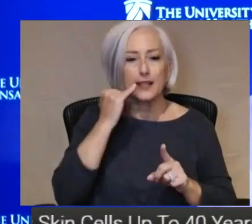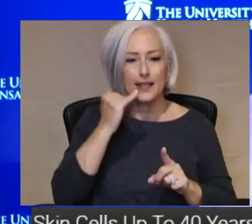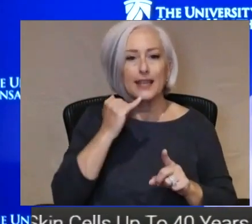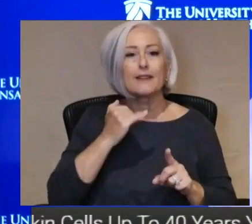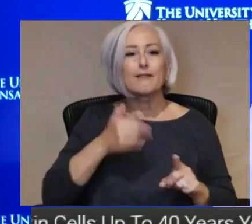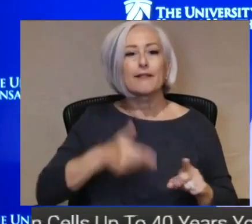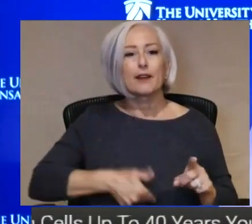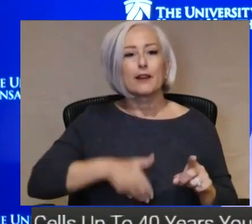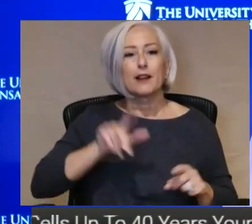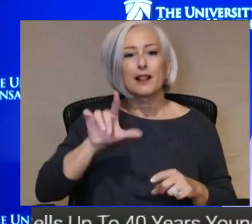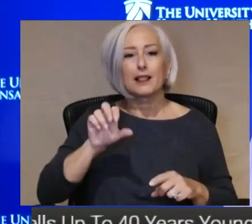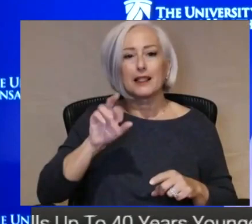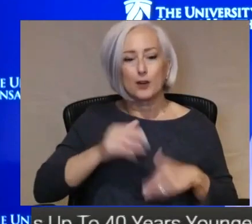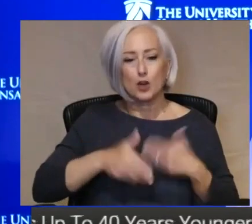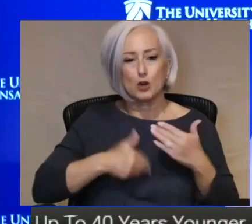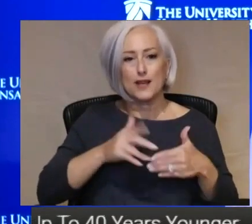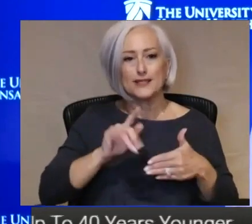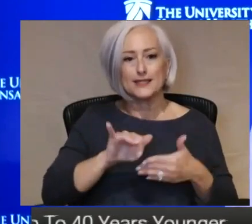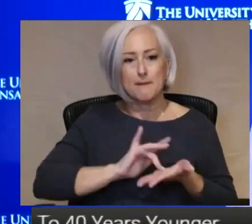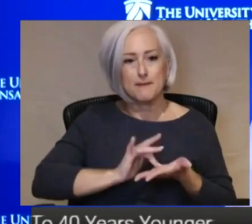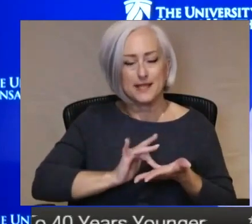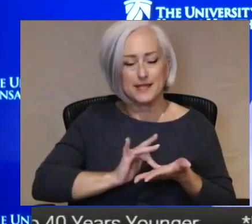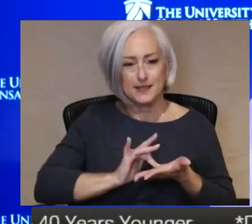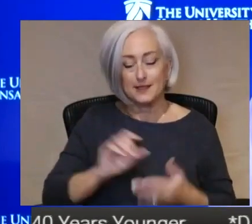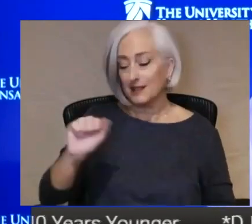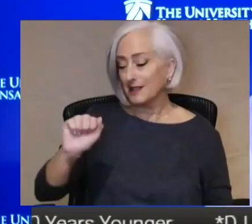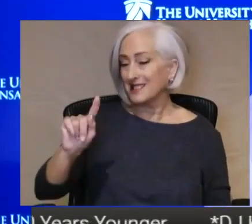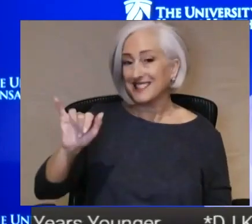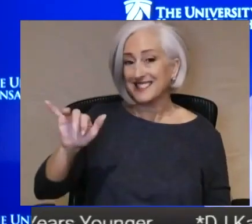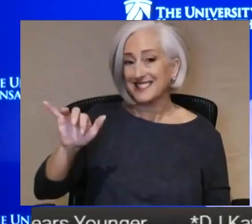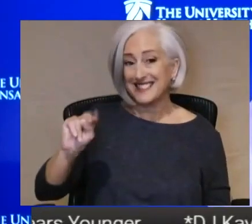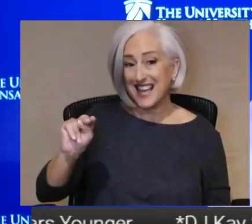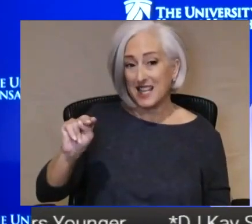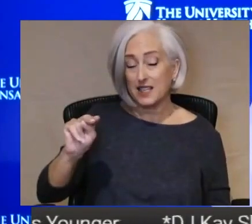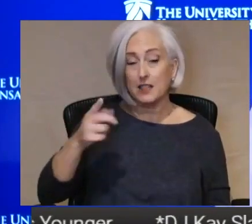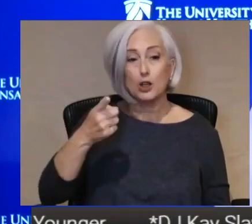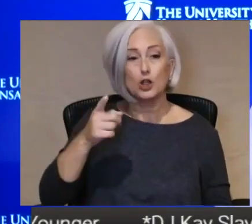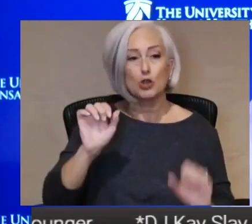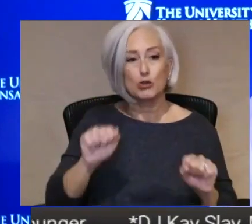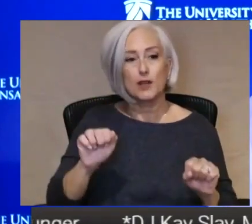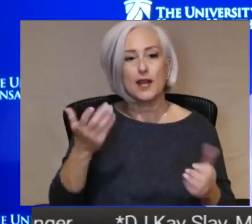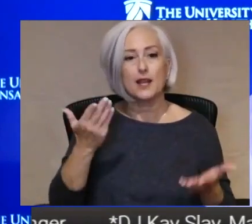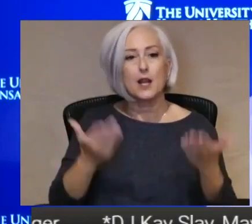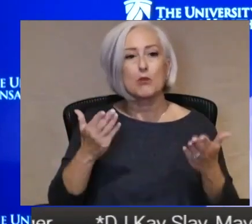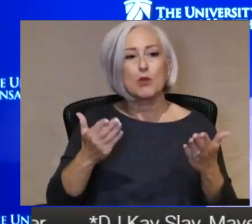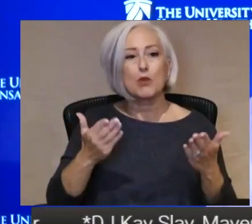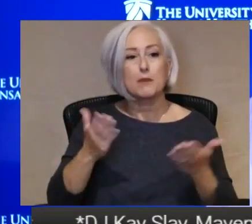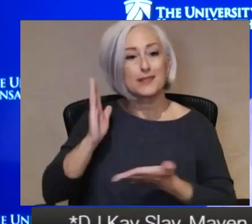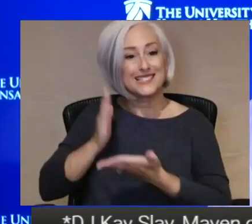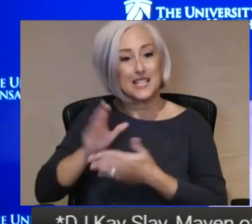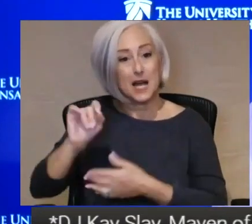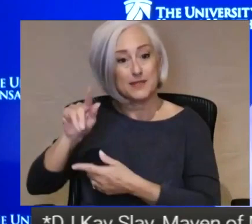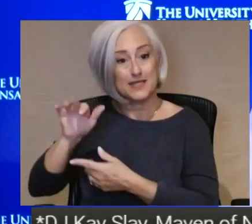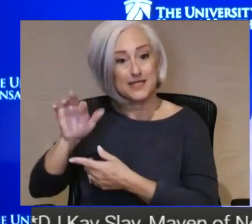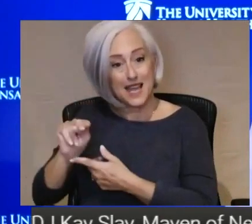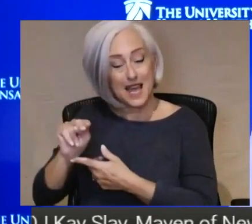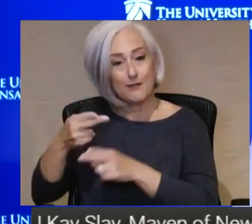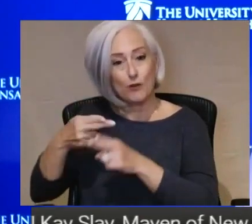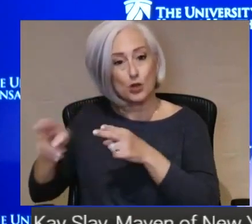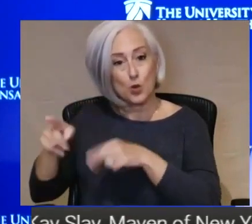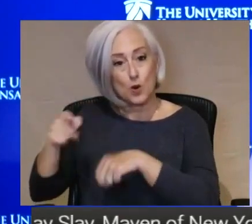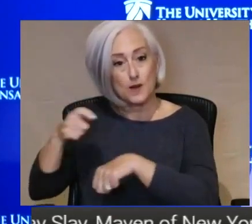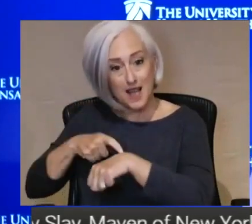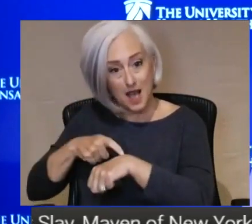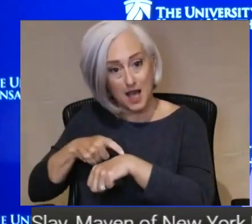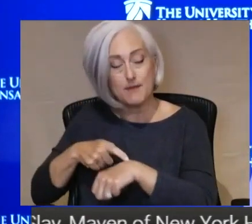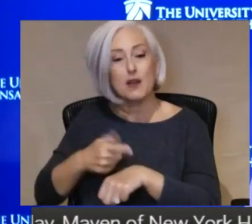what that is. Obviously, for the statin, you can probably also go off of that medication for that small amount of time. We know patients